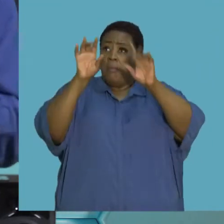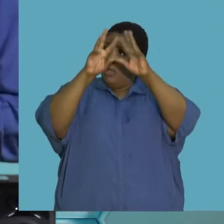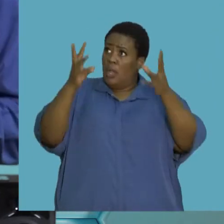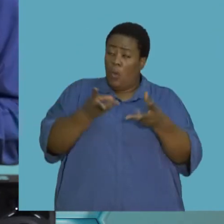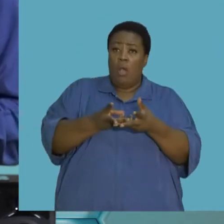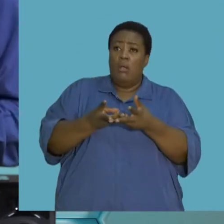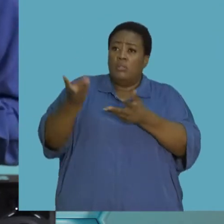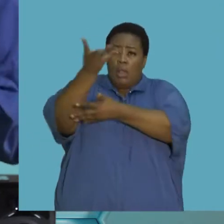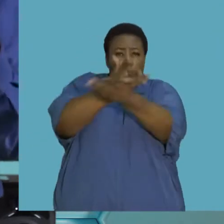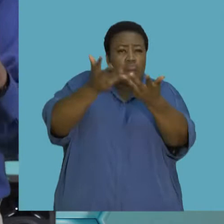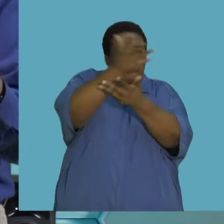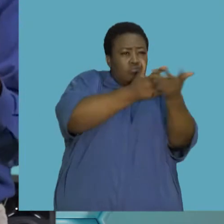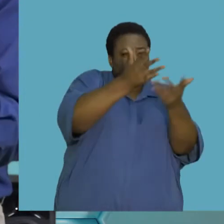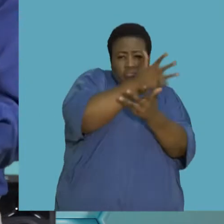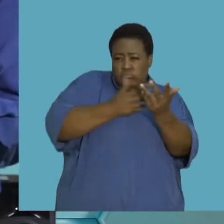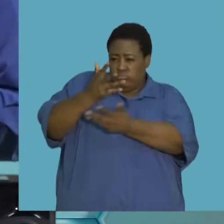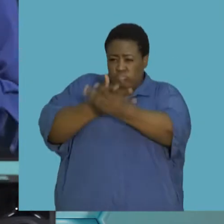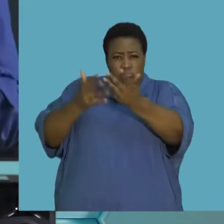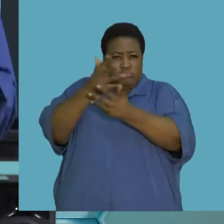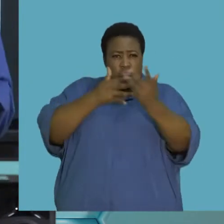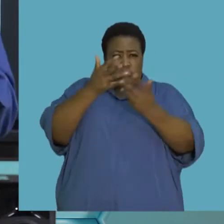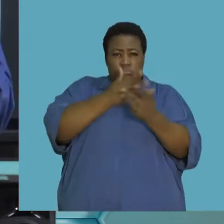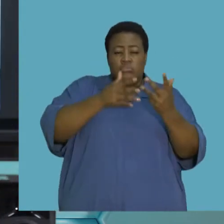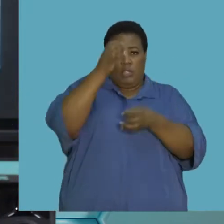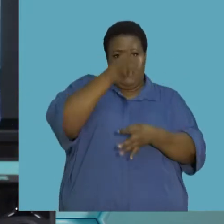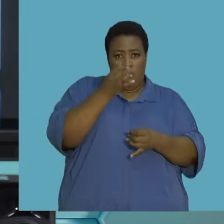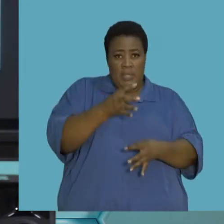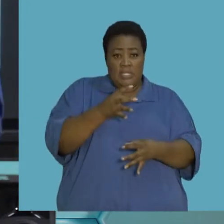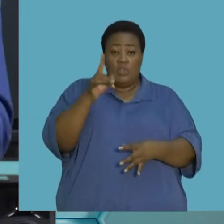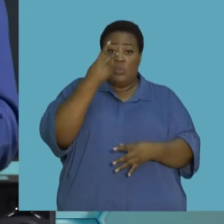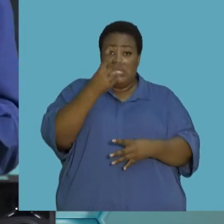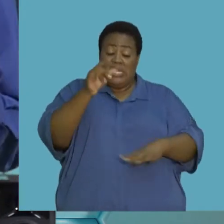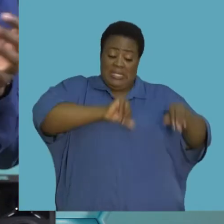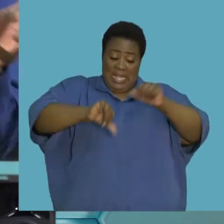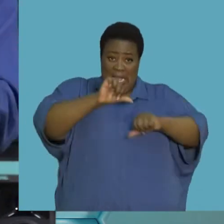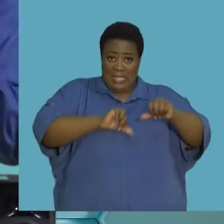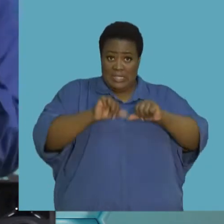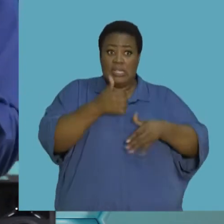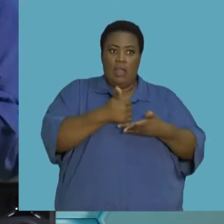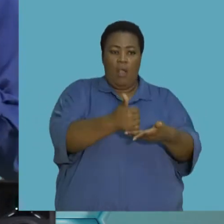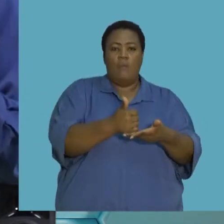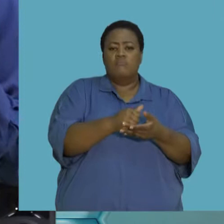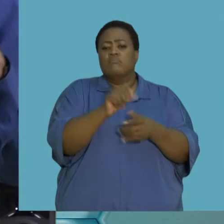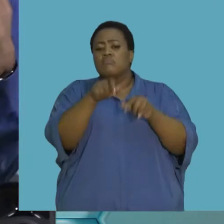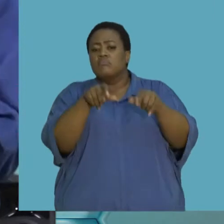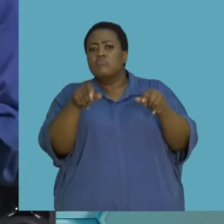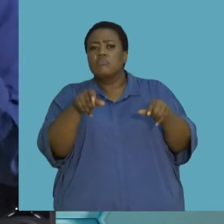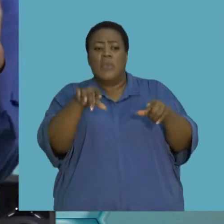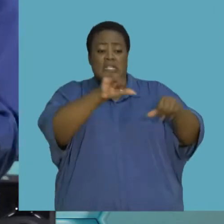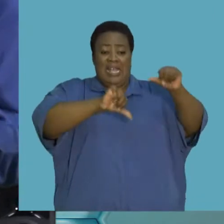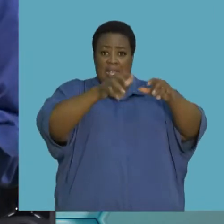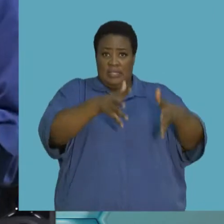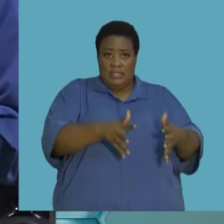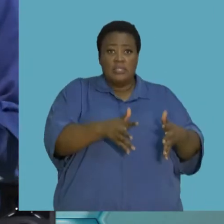their information. And in science, you will see that that brings information together, that helps scientists to be able to communicate